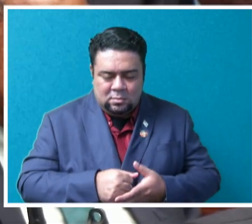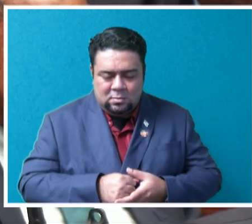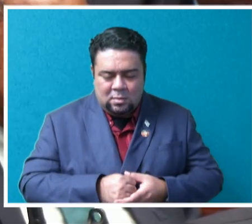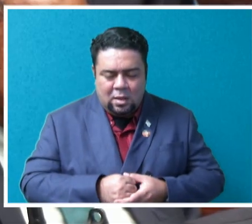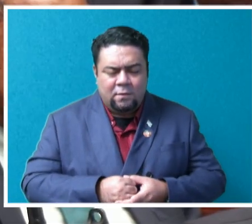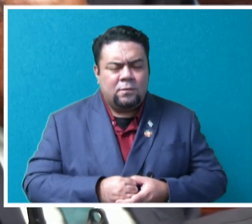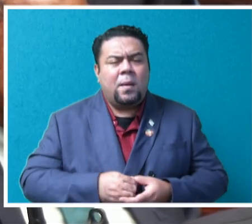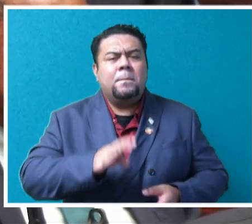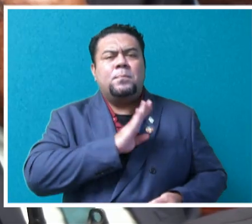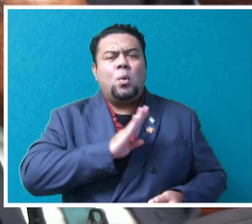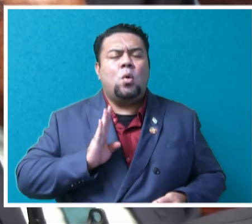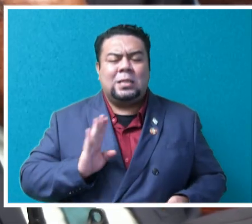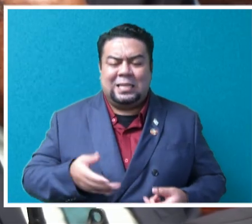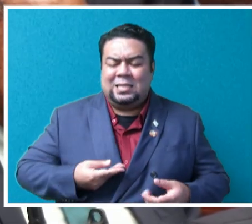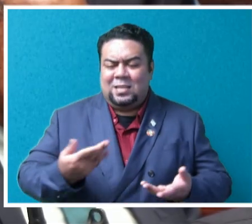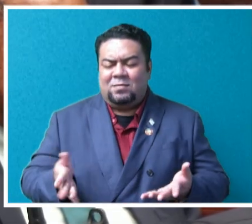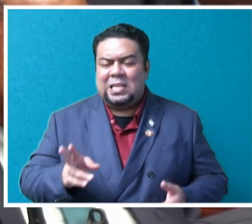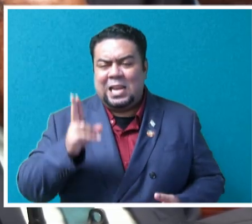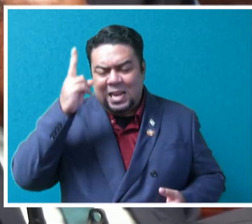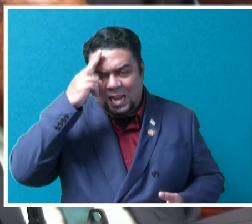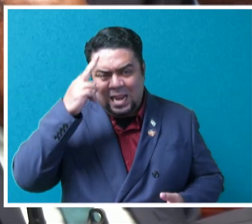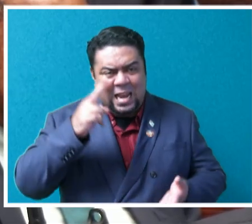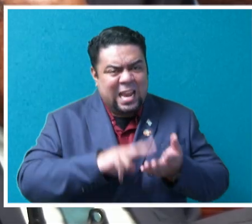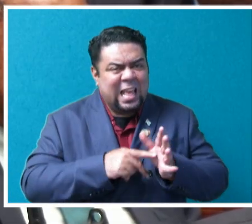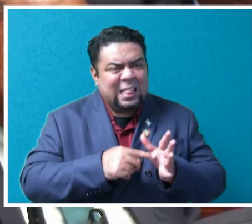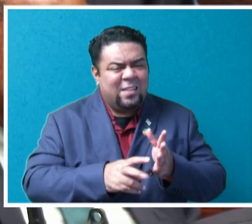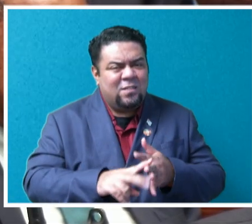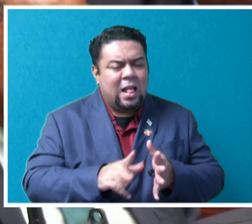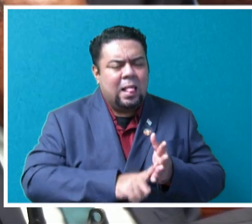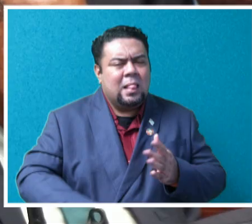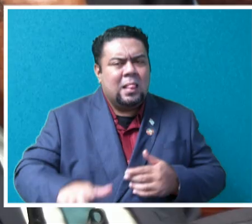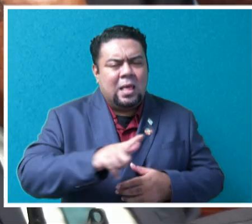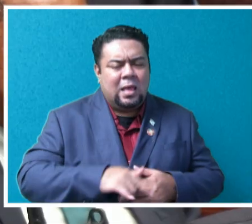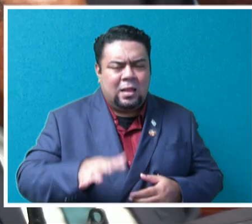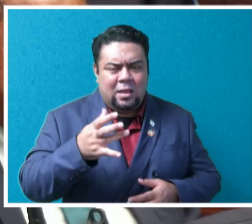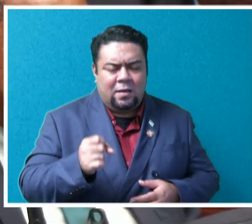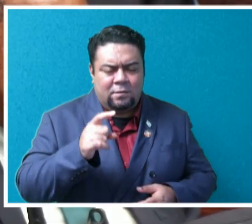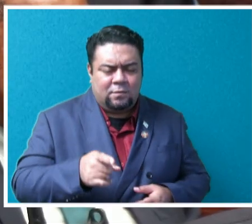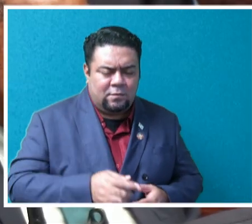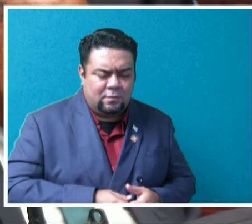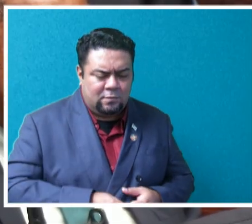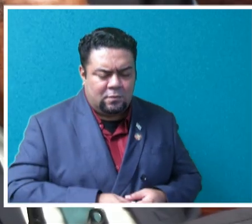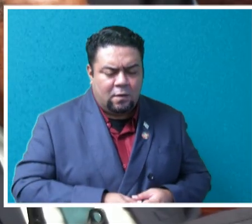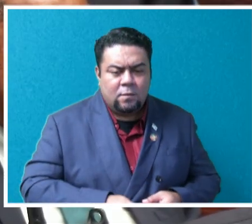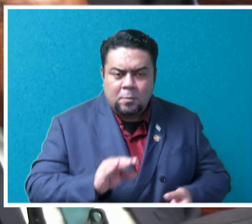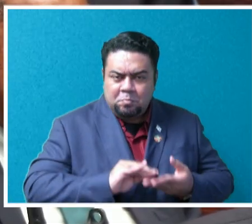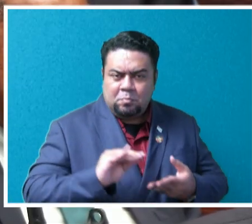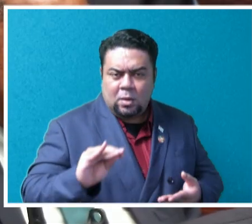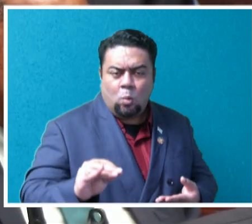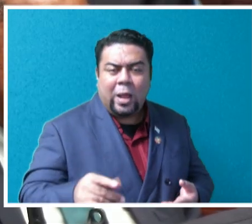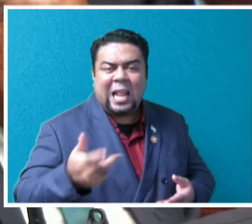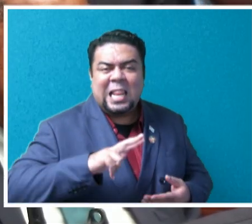leases under both acts, which requires compensation for tenant improvement when leases